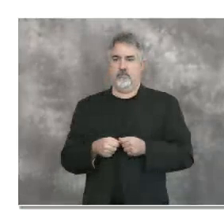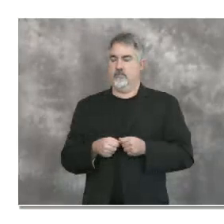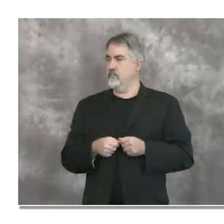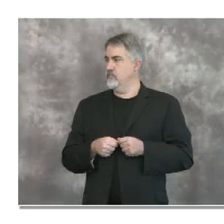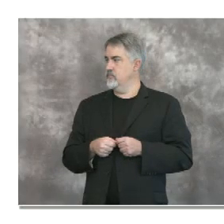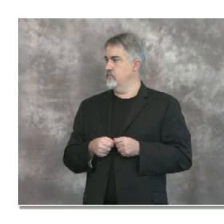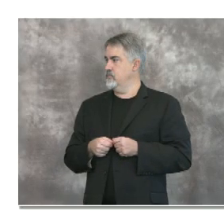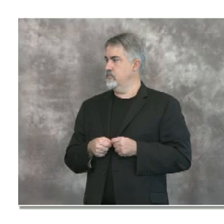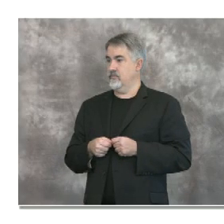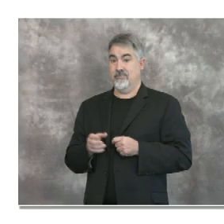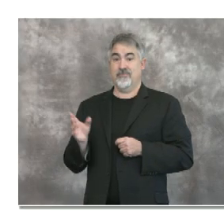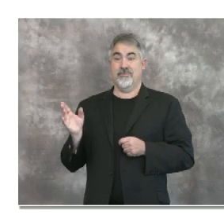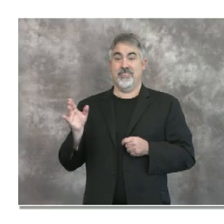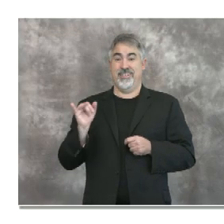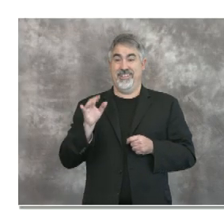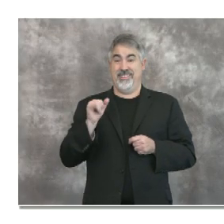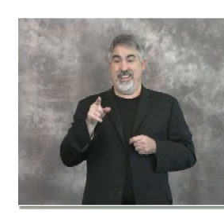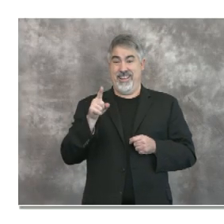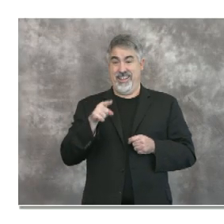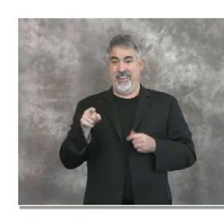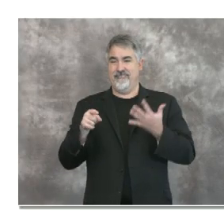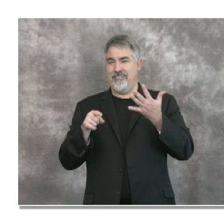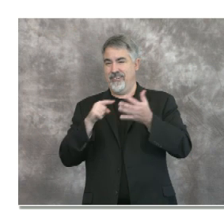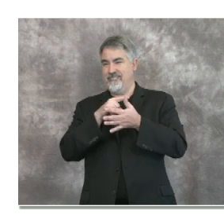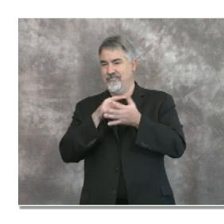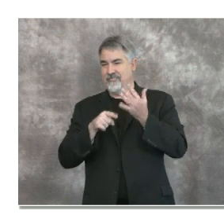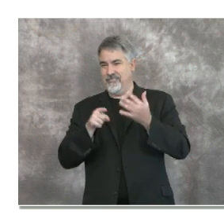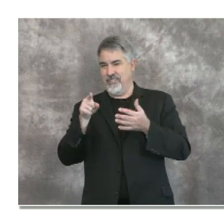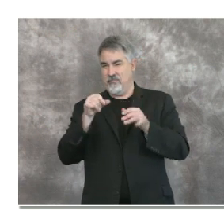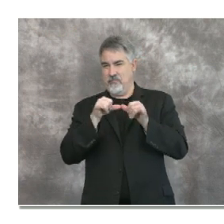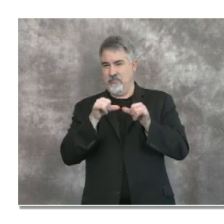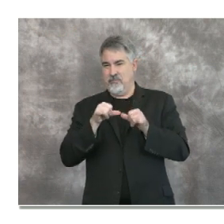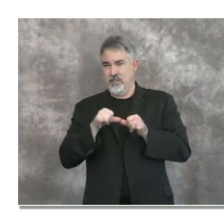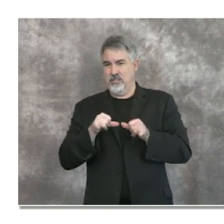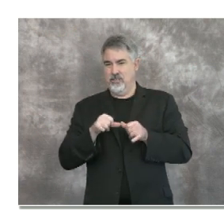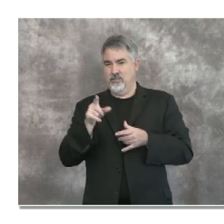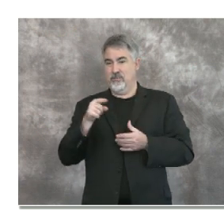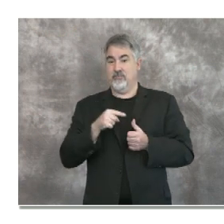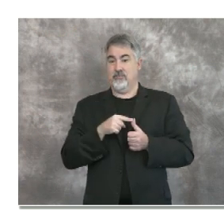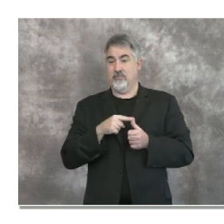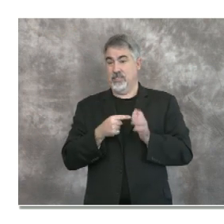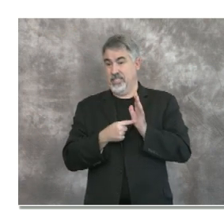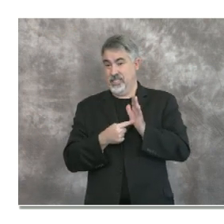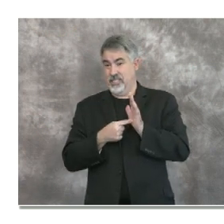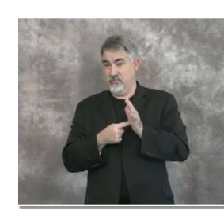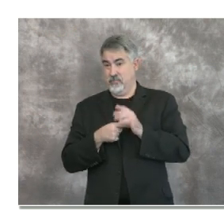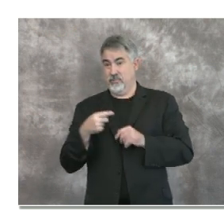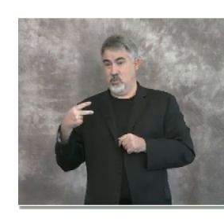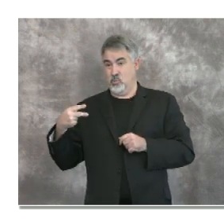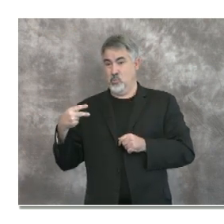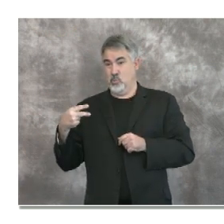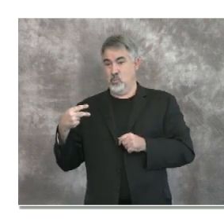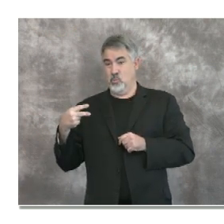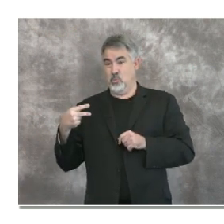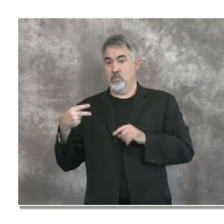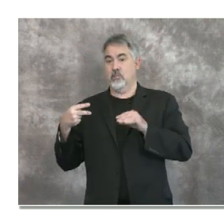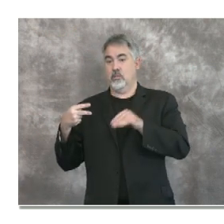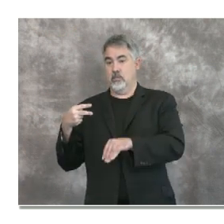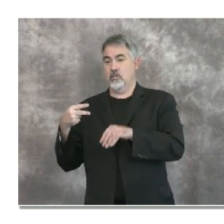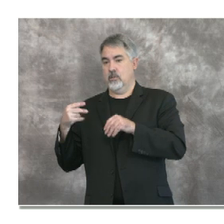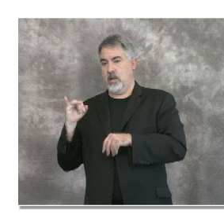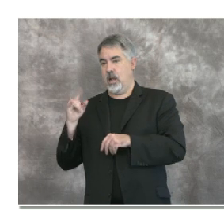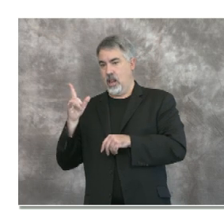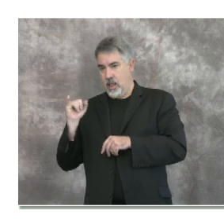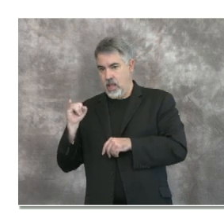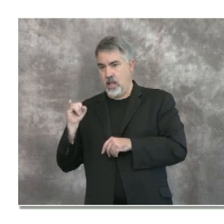We've met, so these are the 5 metrics. Under symptoms, there are 2 metrics, downward trend for ILI and